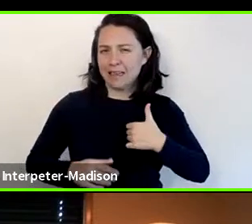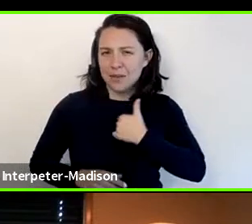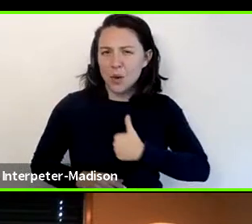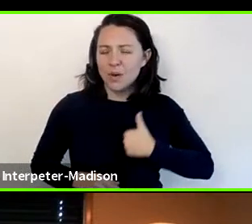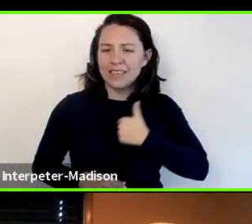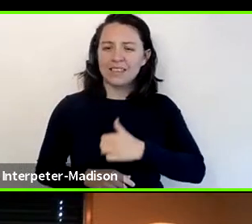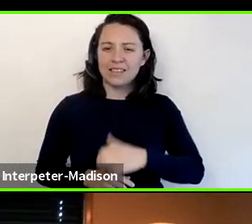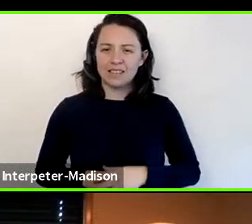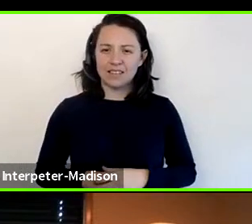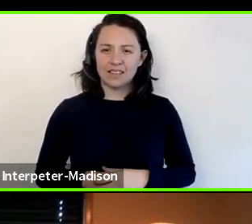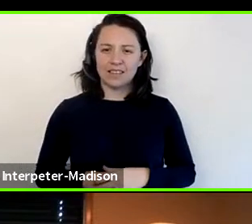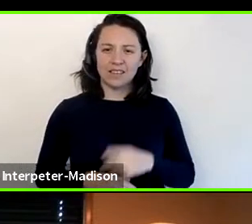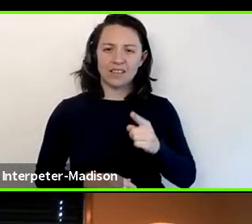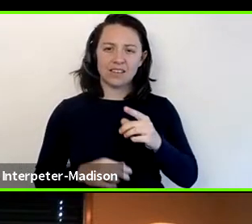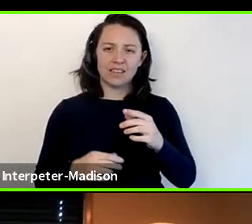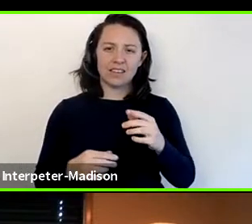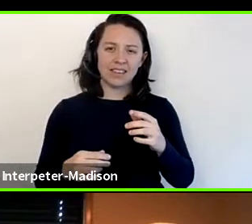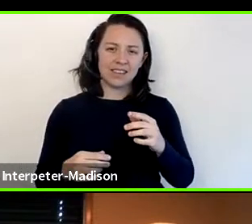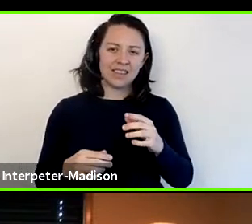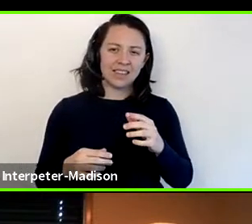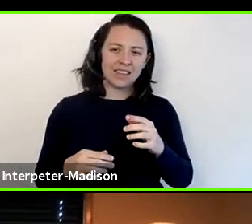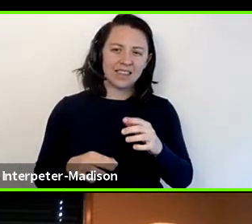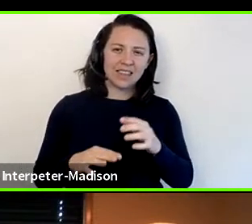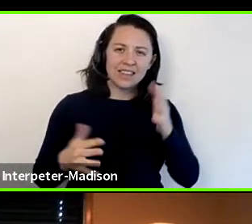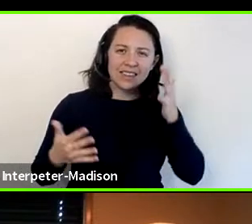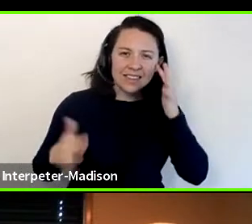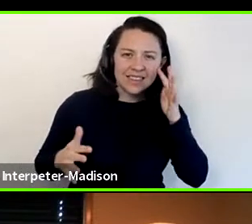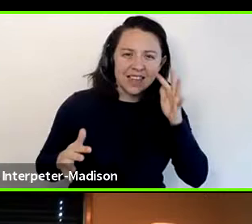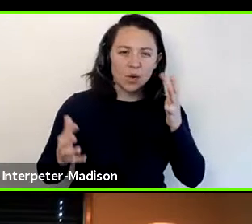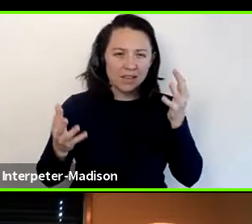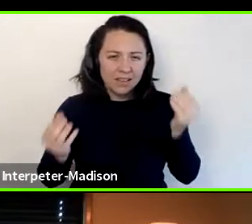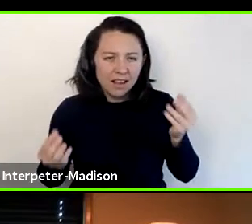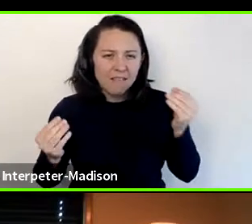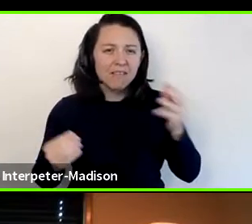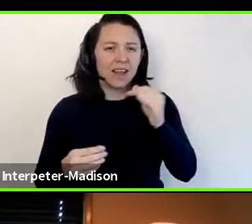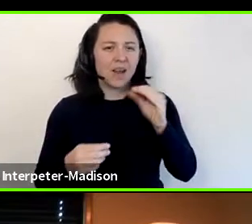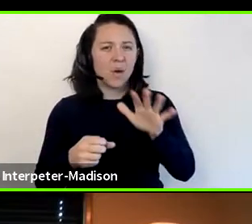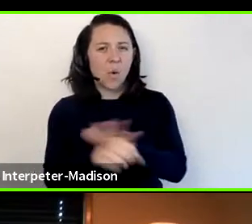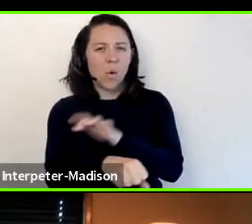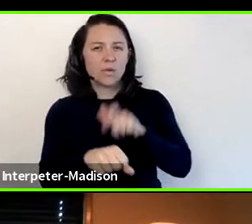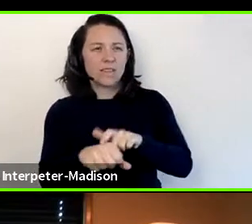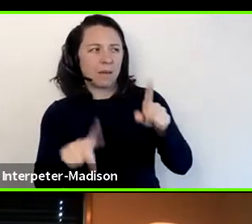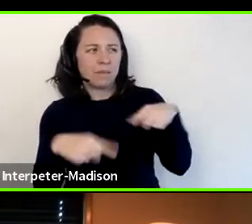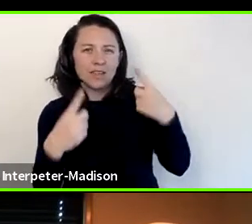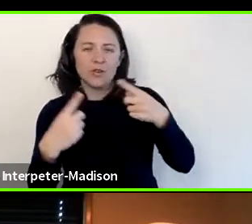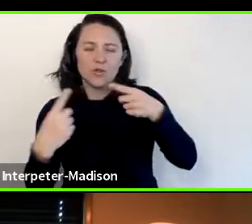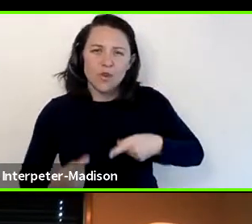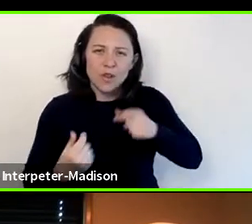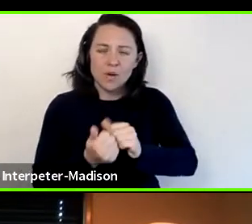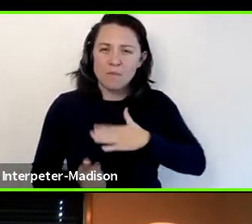The sound is very soft, and I all this time I've been trying to fool you around. So you wanted,